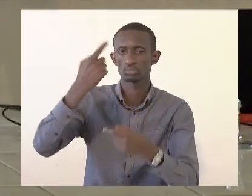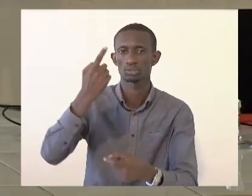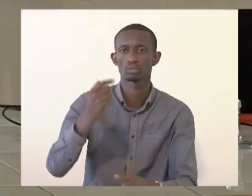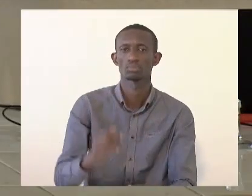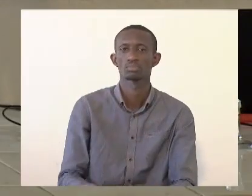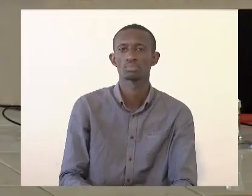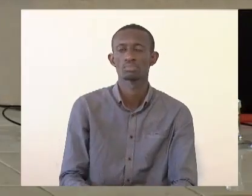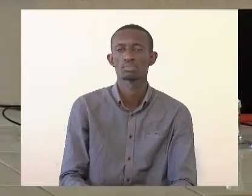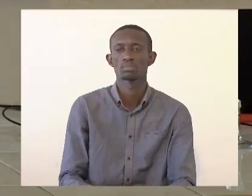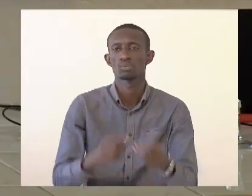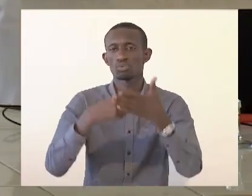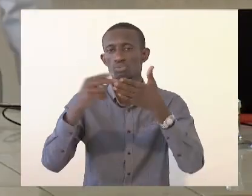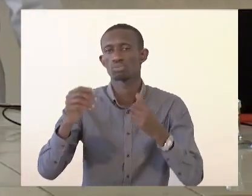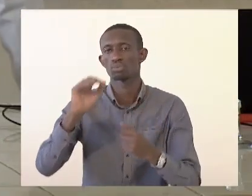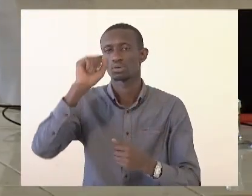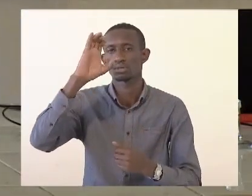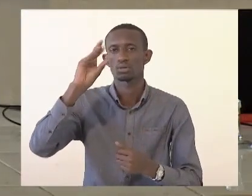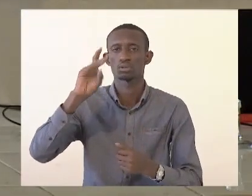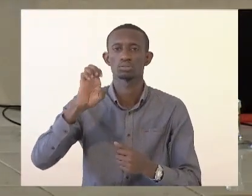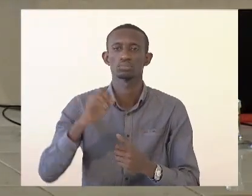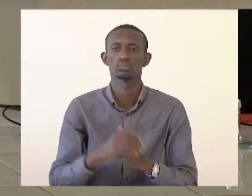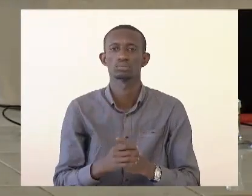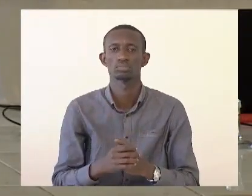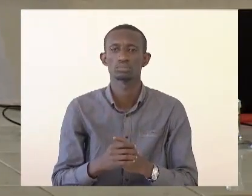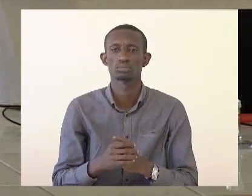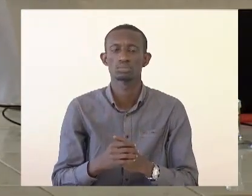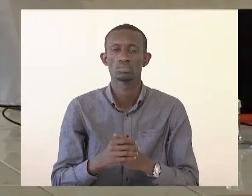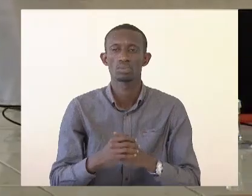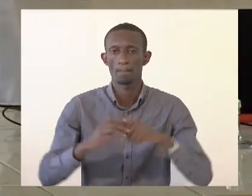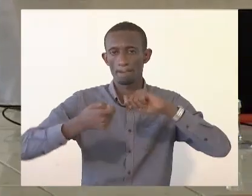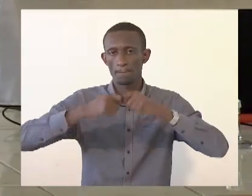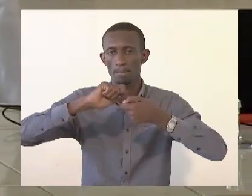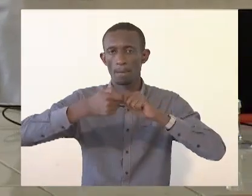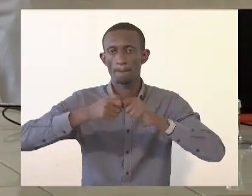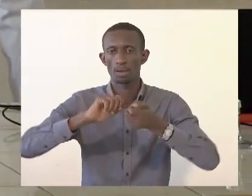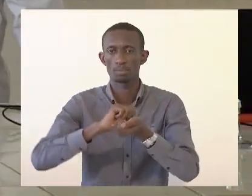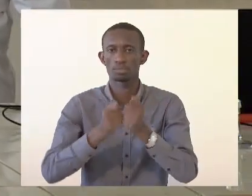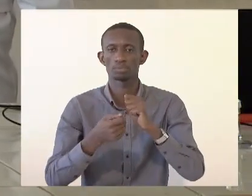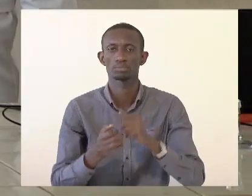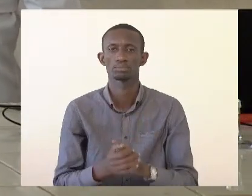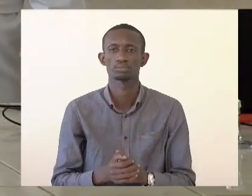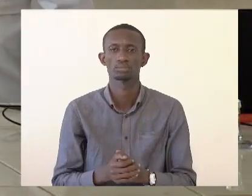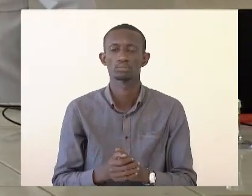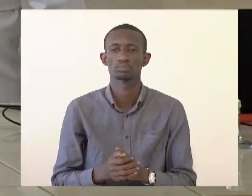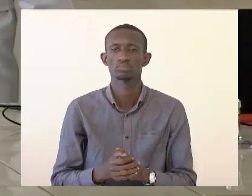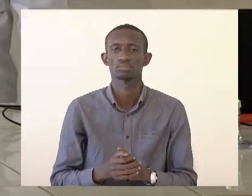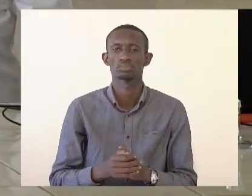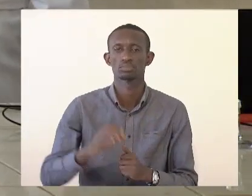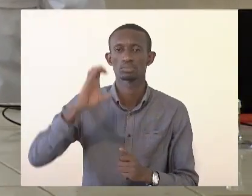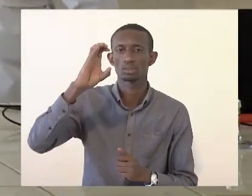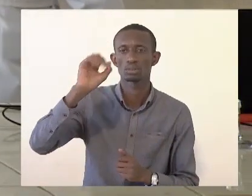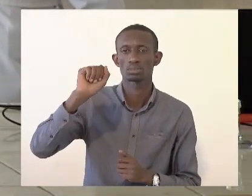reacting with an acid, a dilute acid. So a metal will be in solid state, aqueous, and we produce